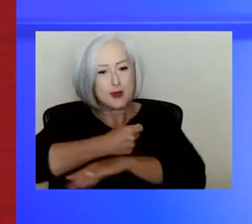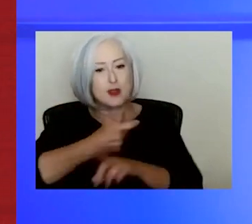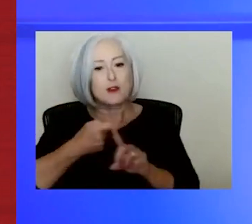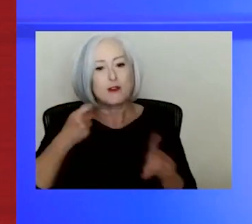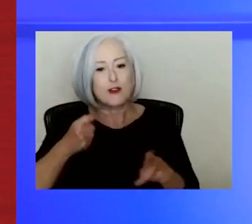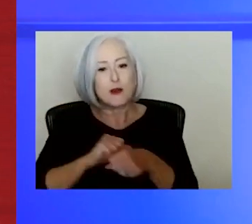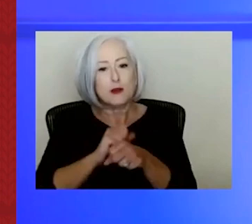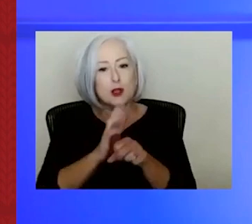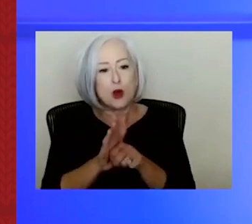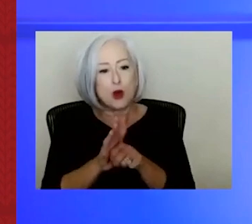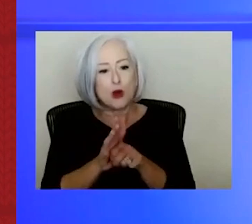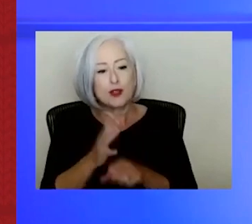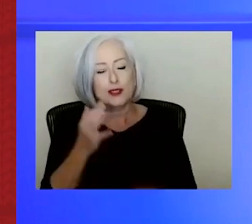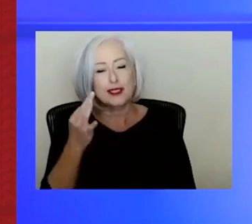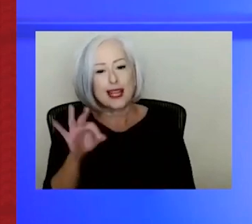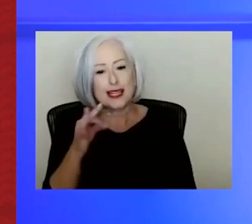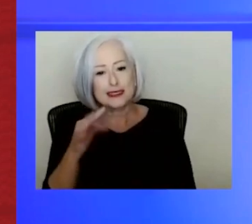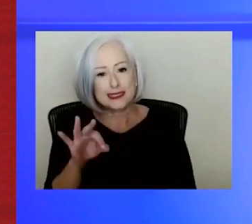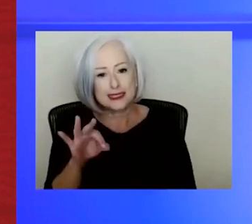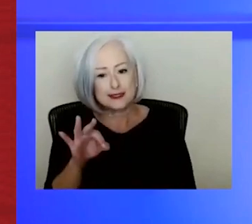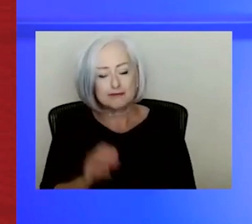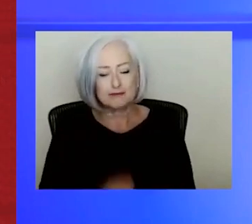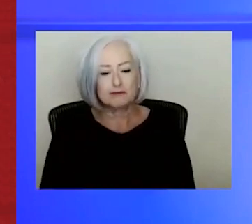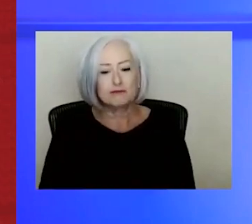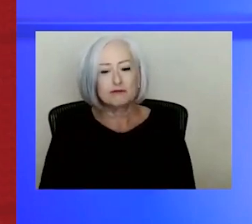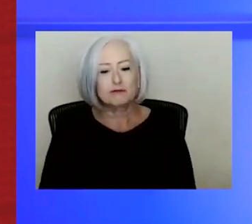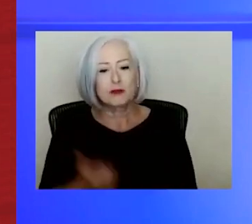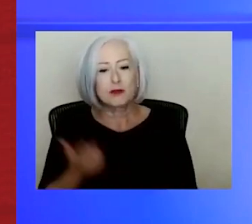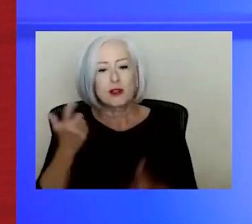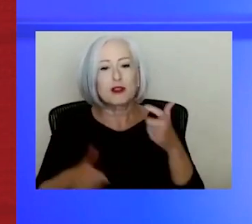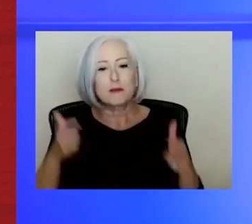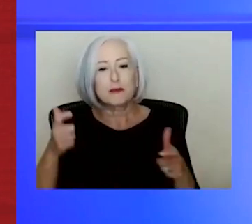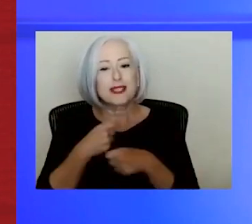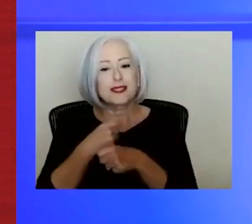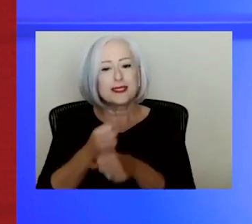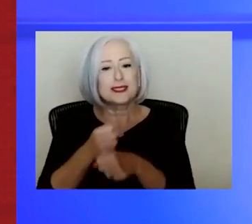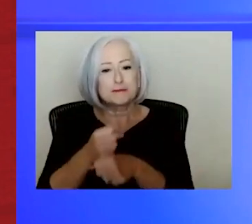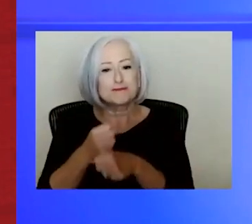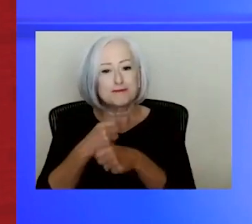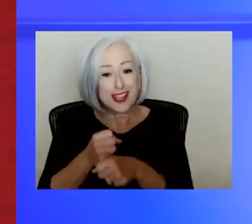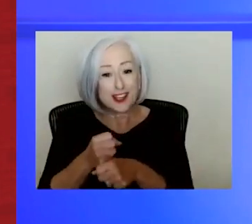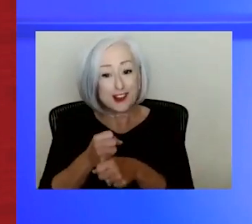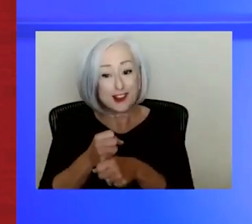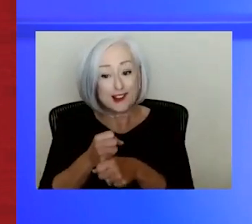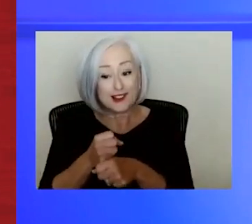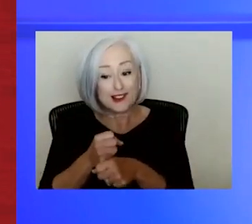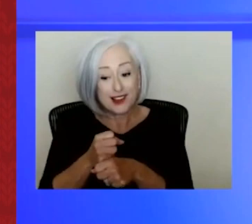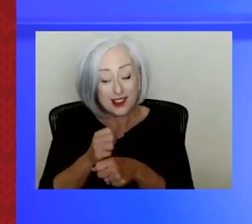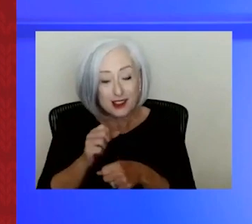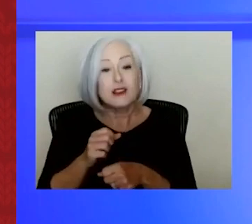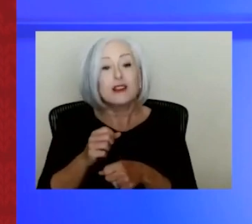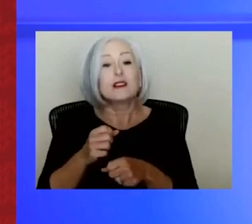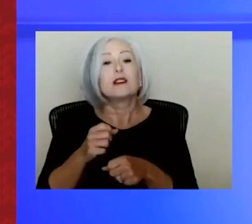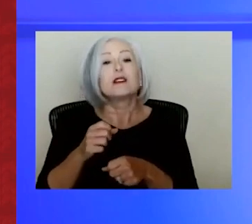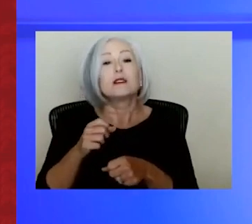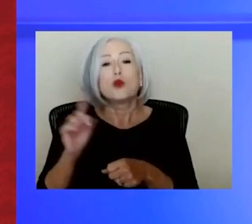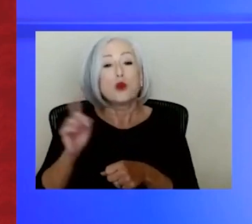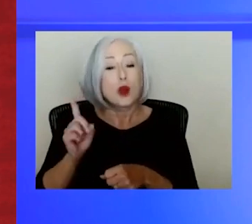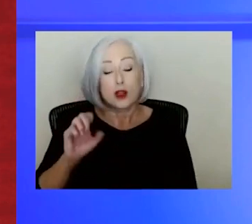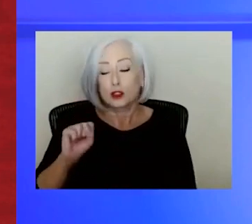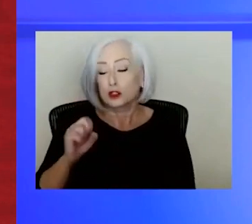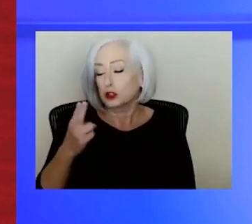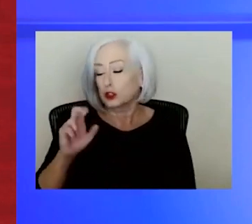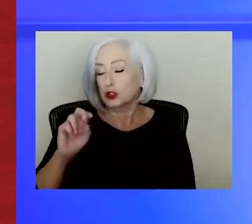dye has virtually their entire production of contrast dye within Shanghai, China. And when